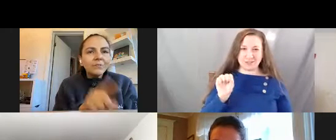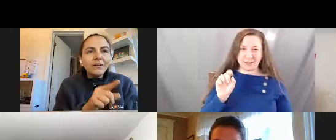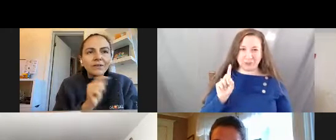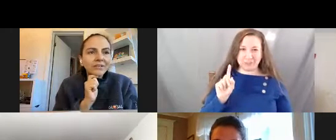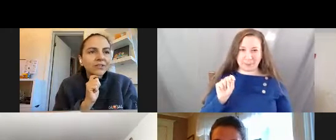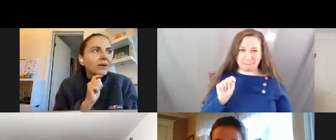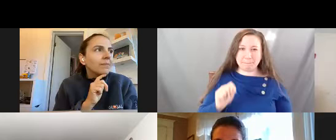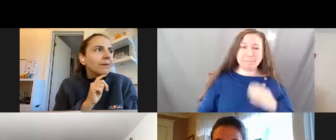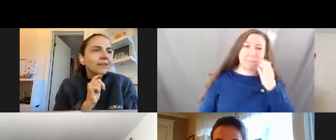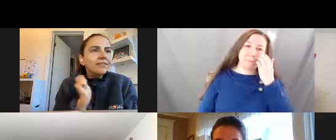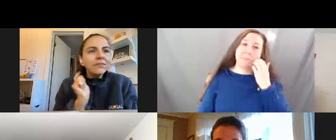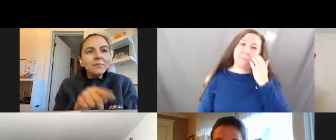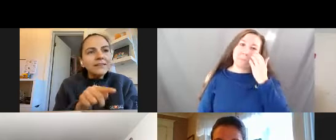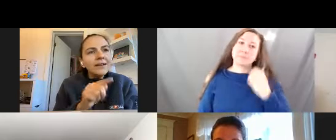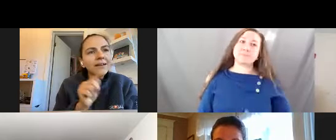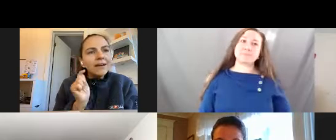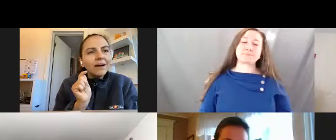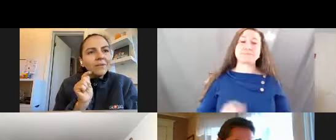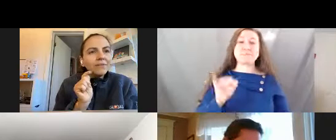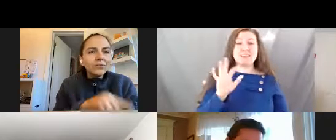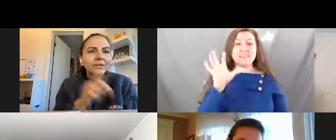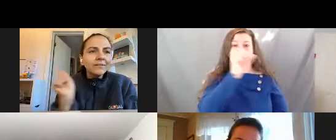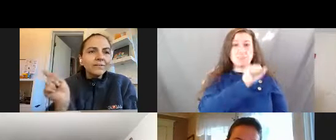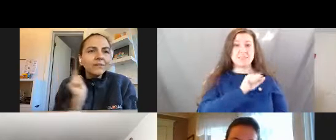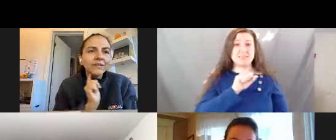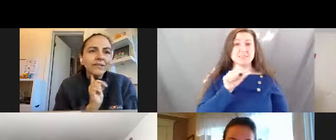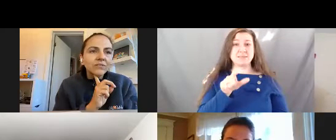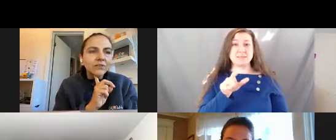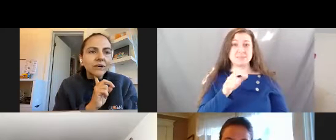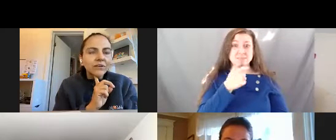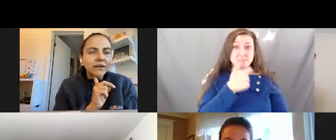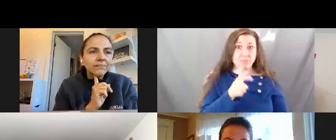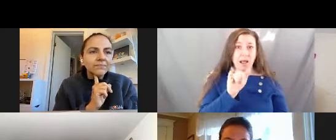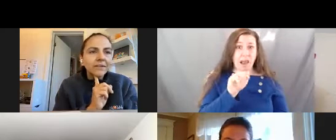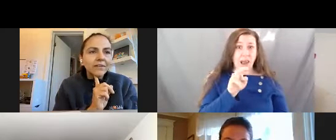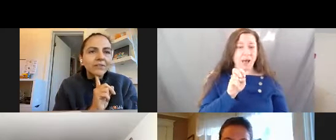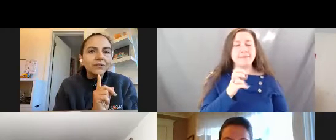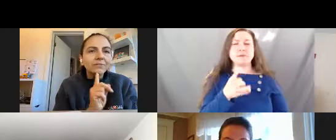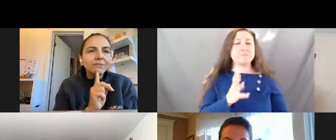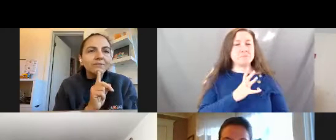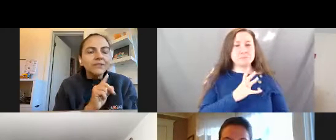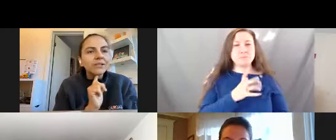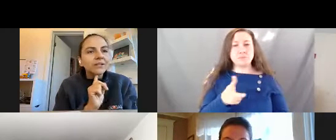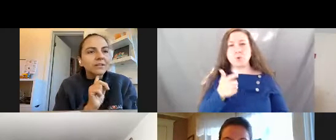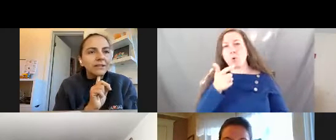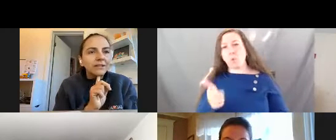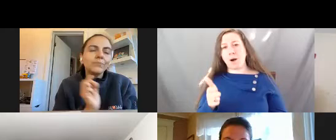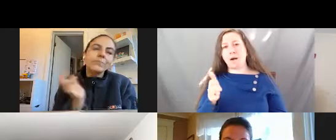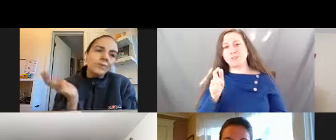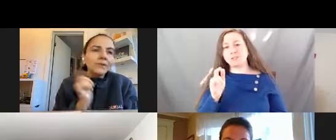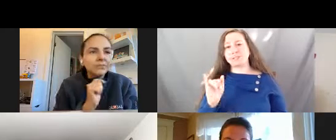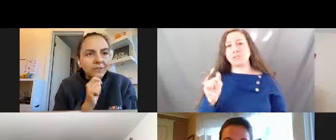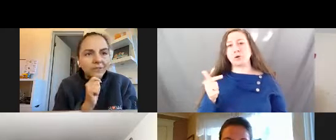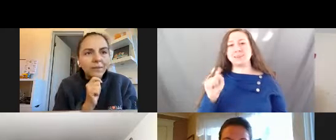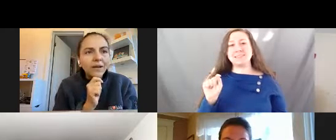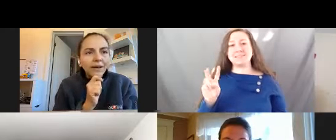it's going to be in our Instagram. And if you miss it, you can go later to our Instagram TV channel, and you're